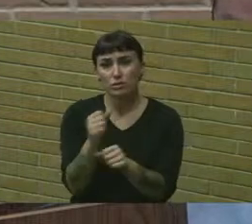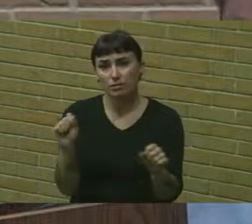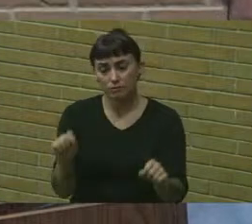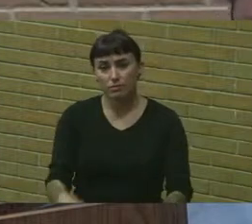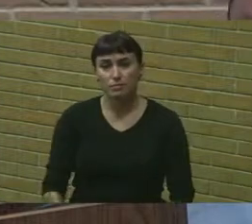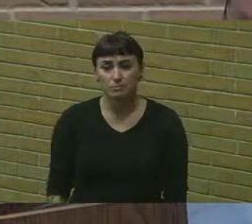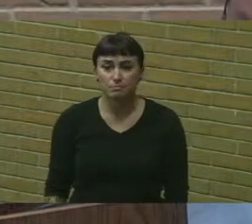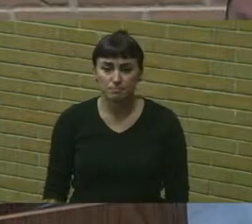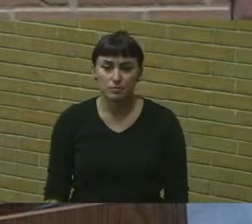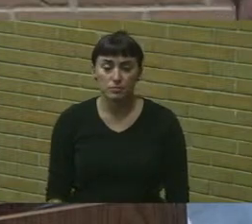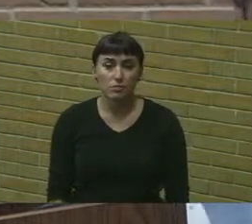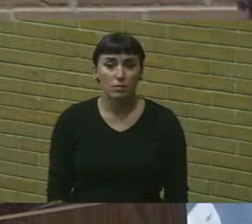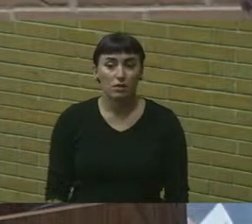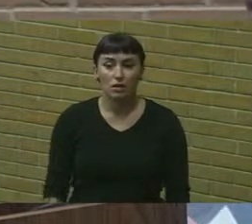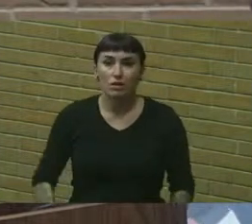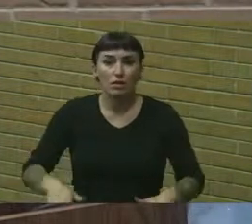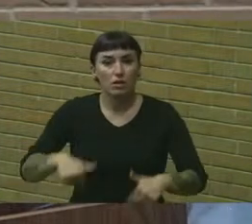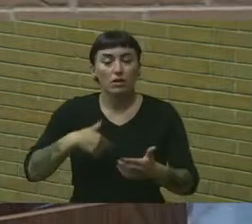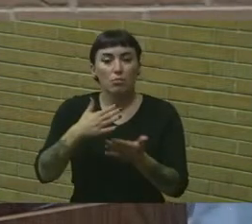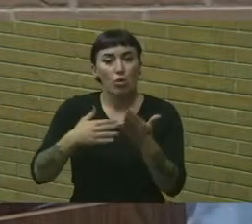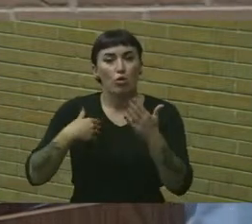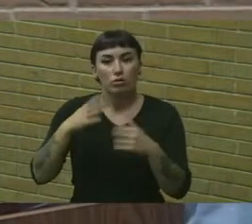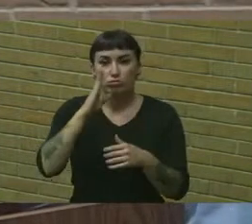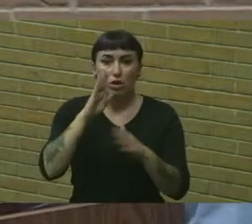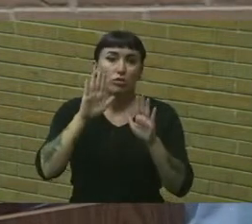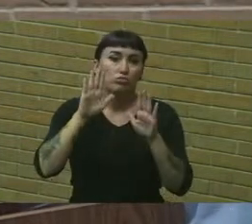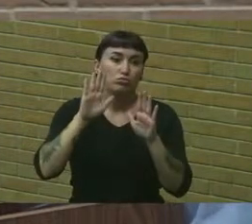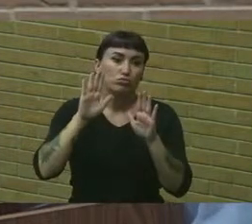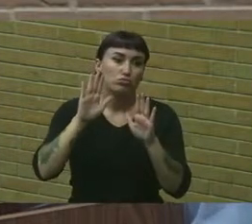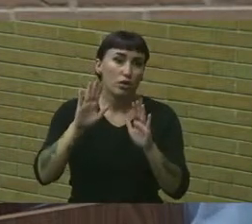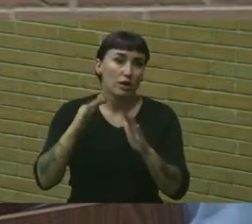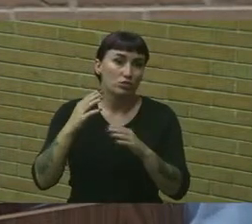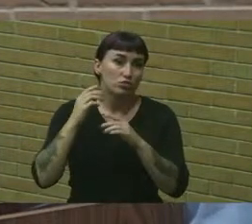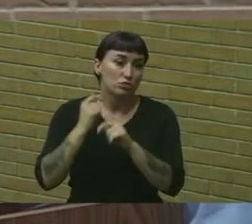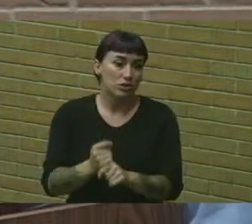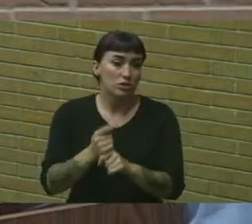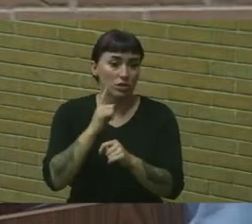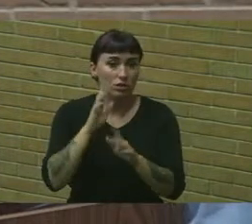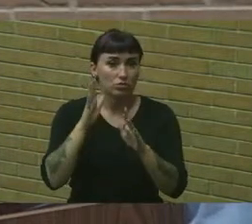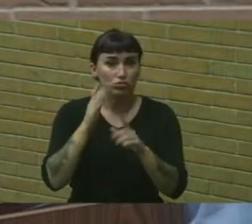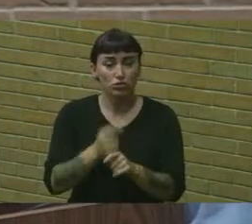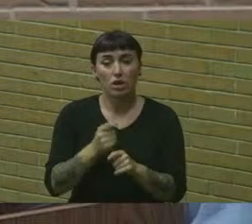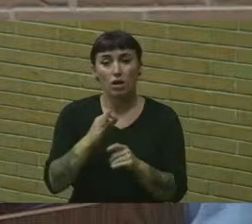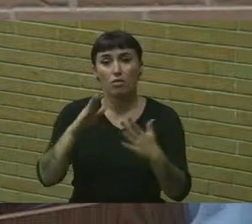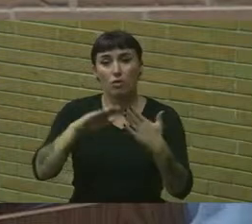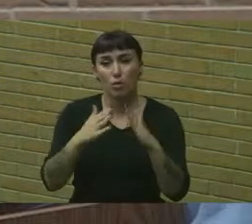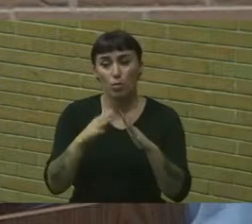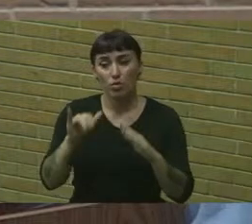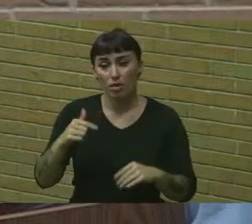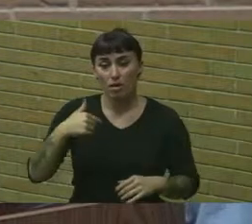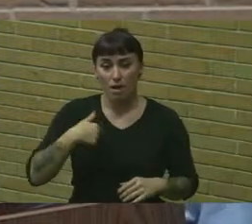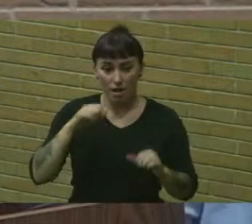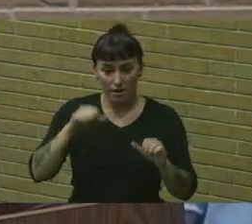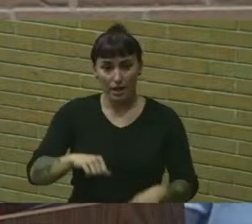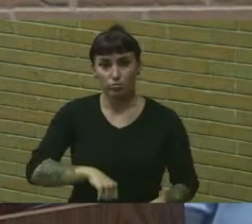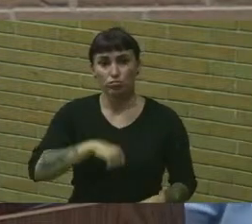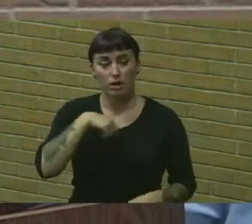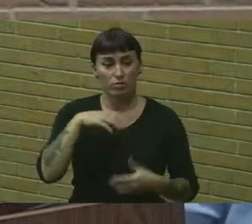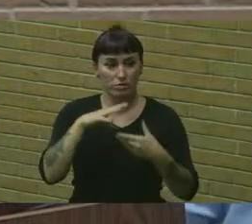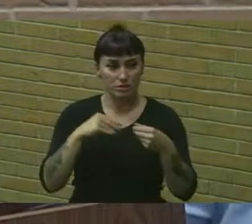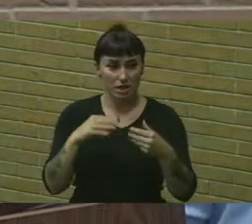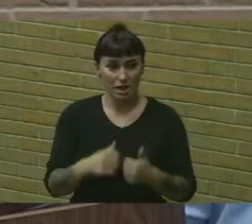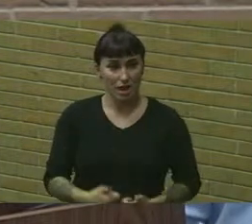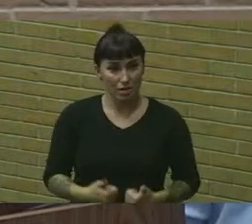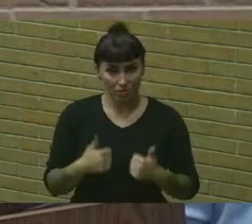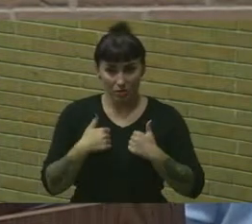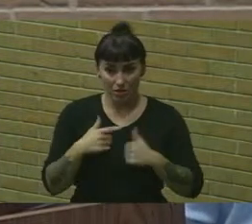safe. This is part of Brighton's great tradition. It's a tradition of a community that I can proudly say I've lived